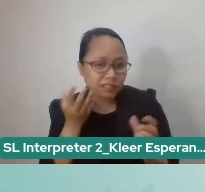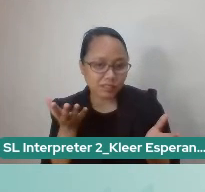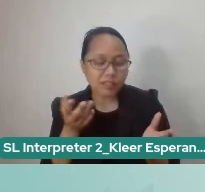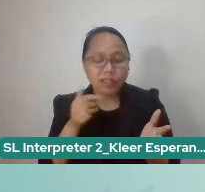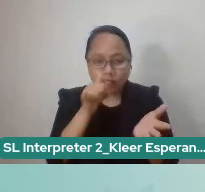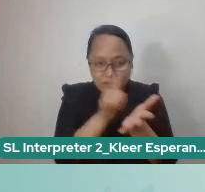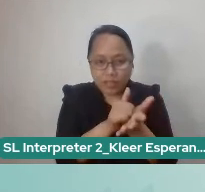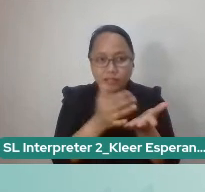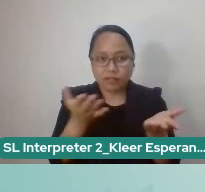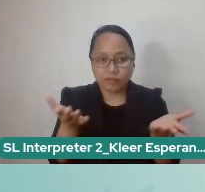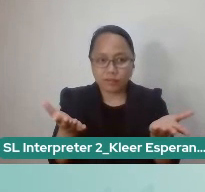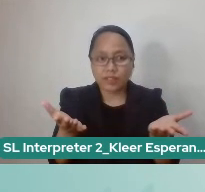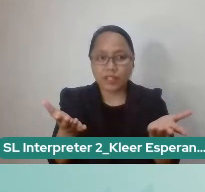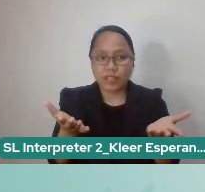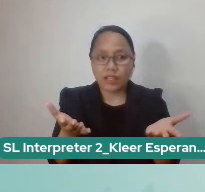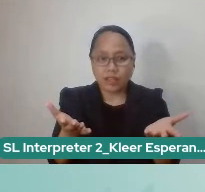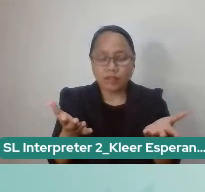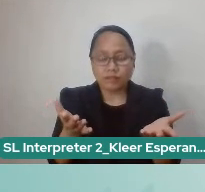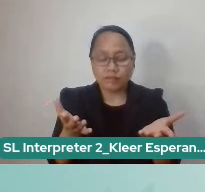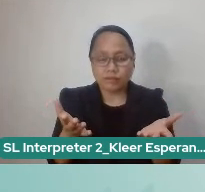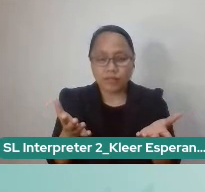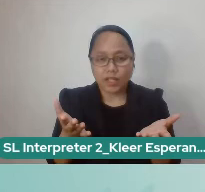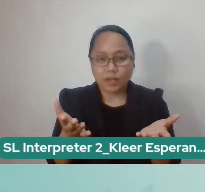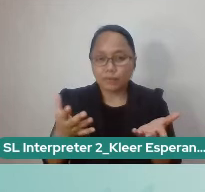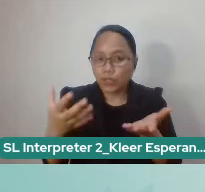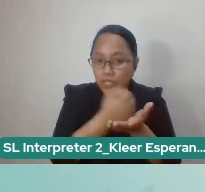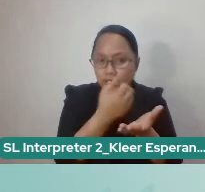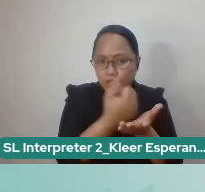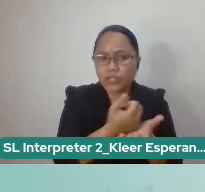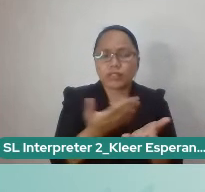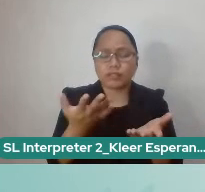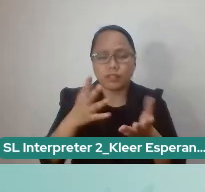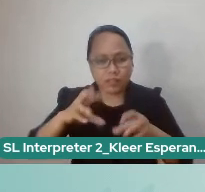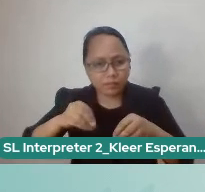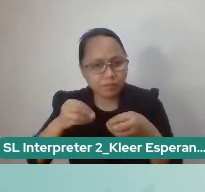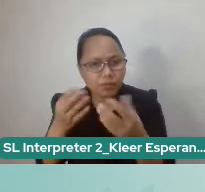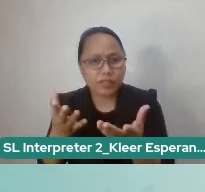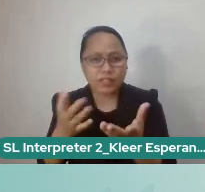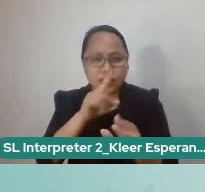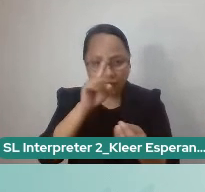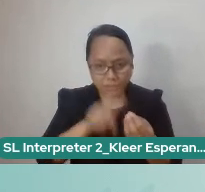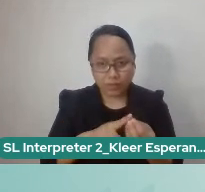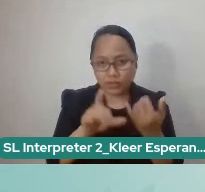or the healthcare provider will be doing the test.